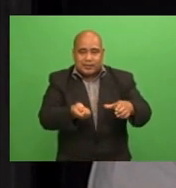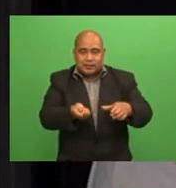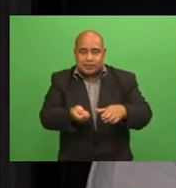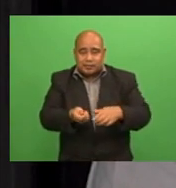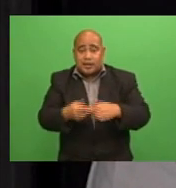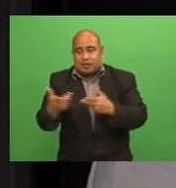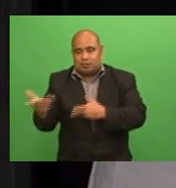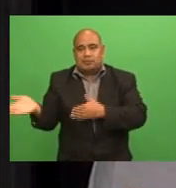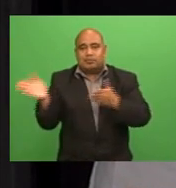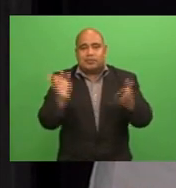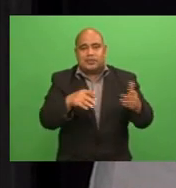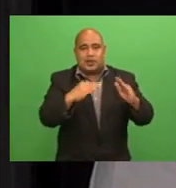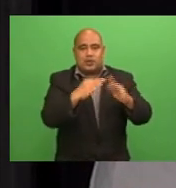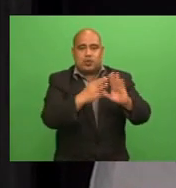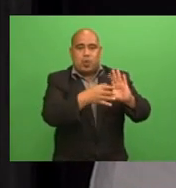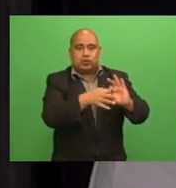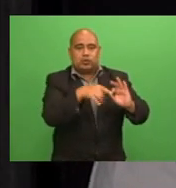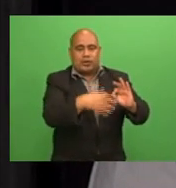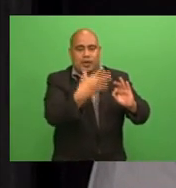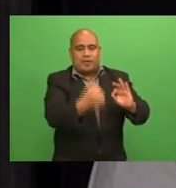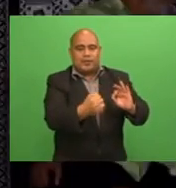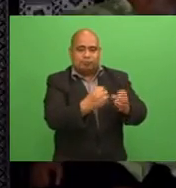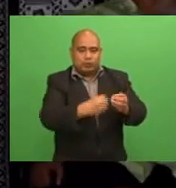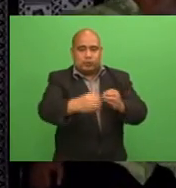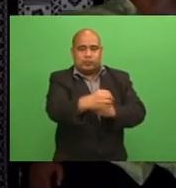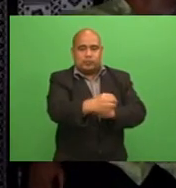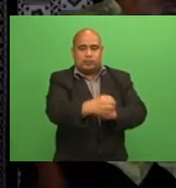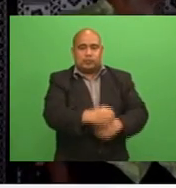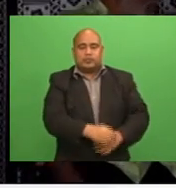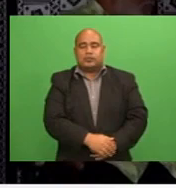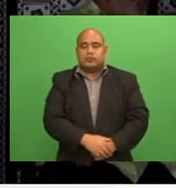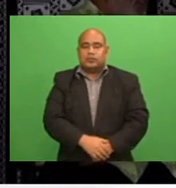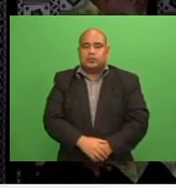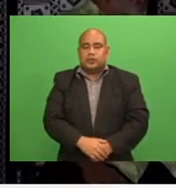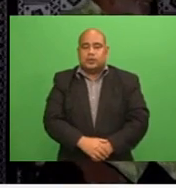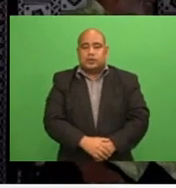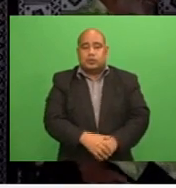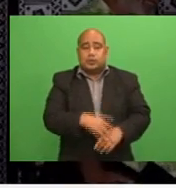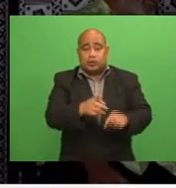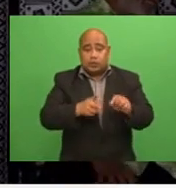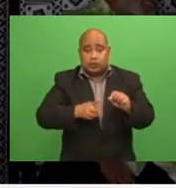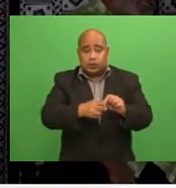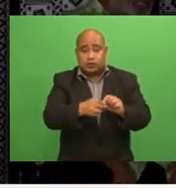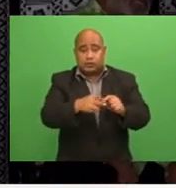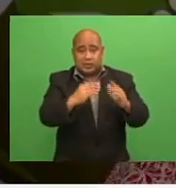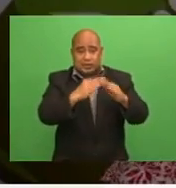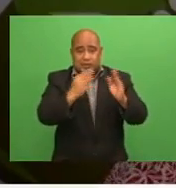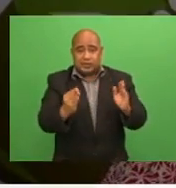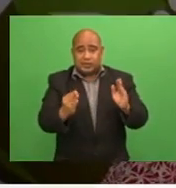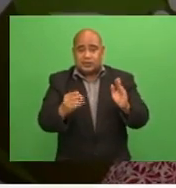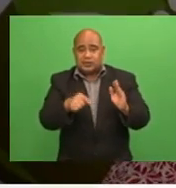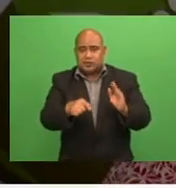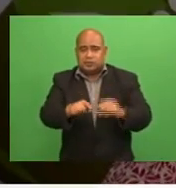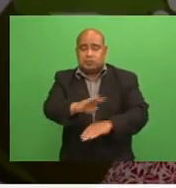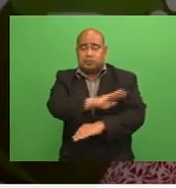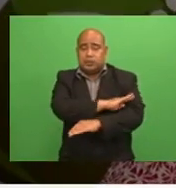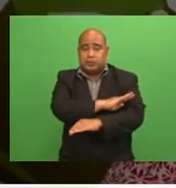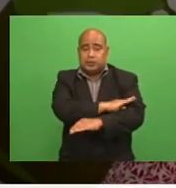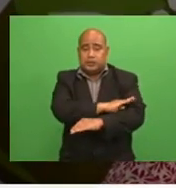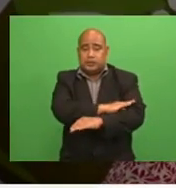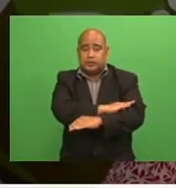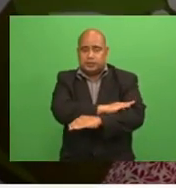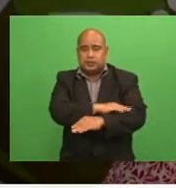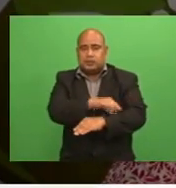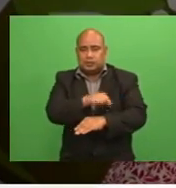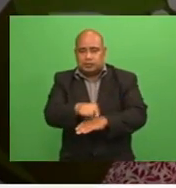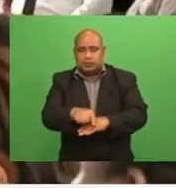office, those days are over. Commissioning the building, Prime Minister Vorenge Bainimarama stresses government is dedicated